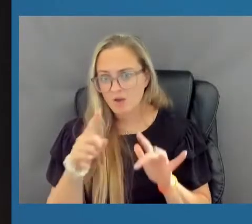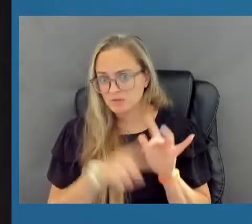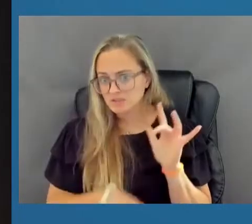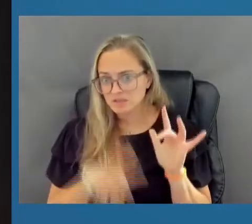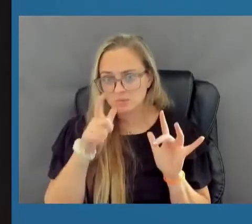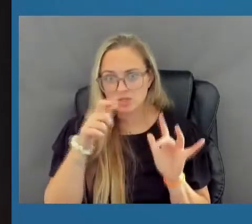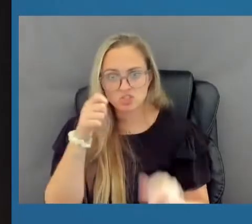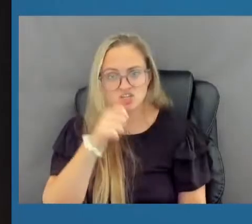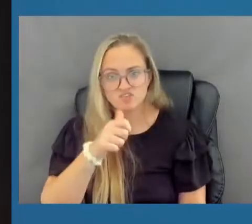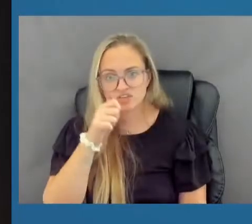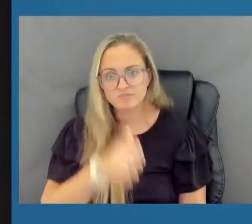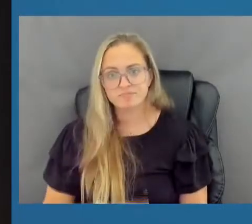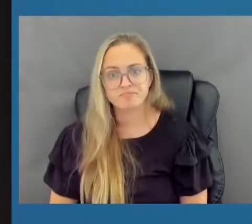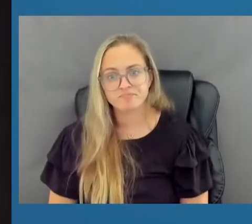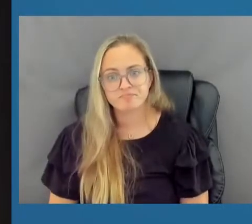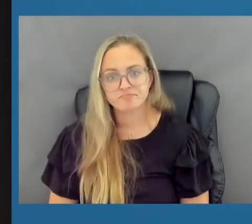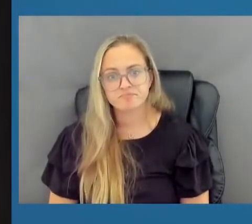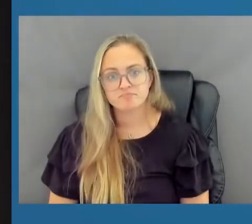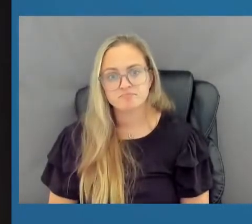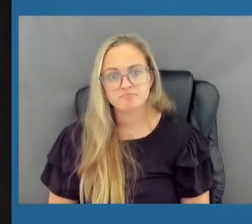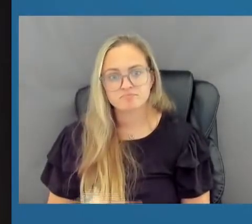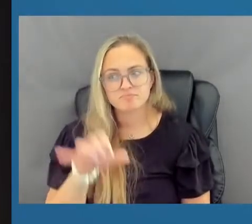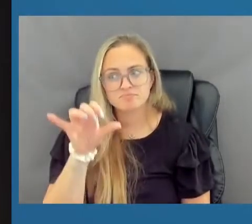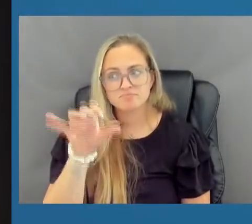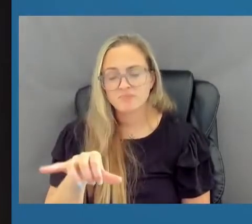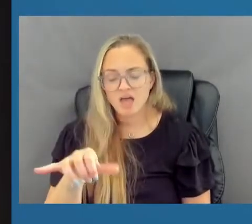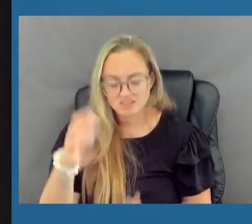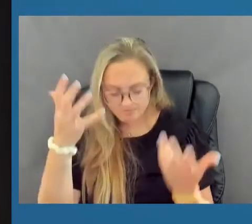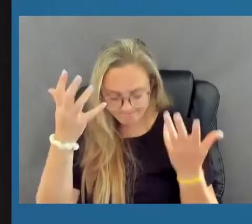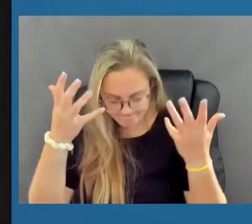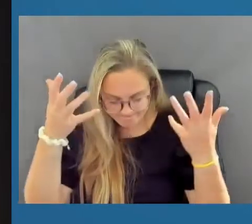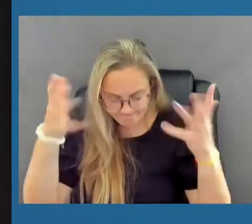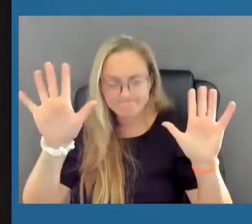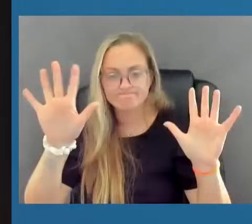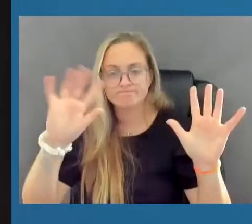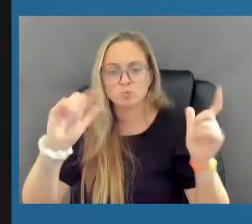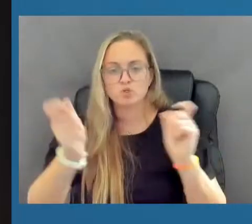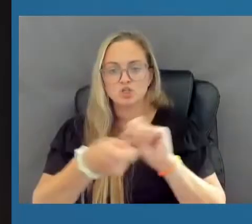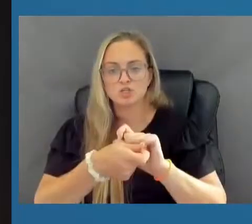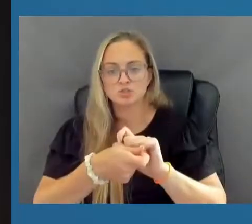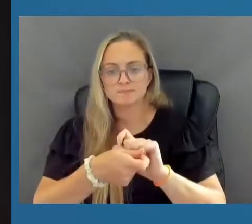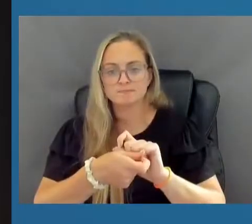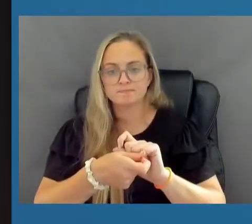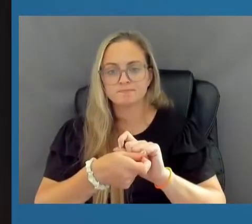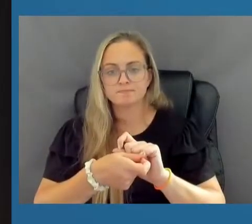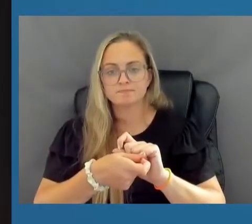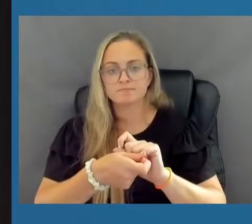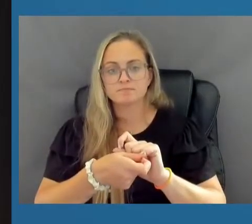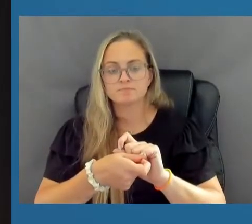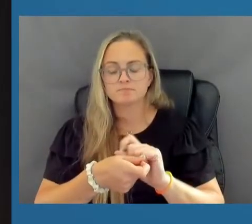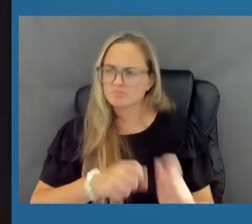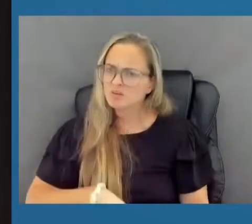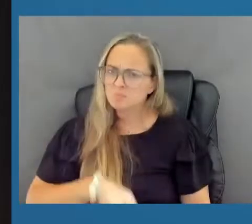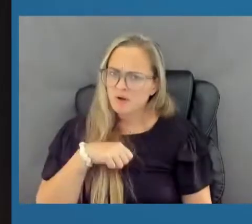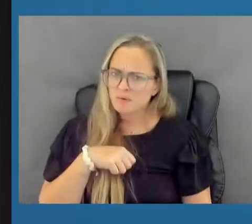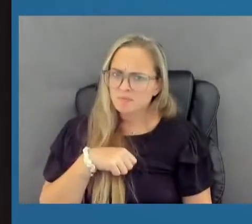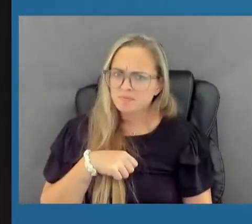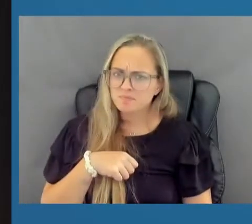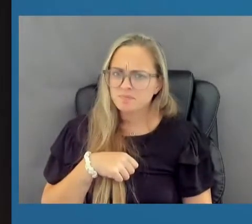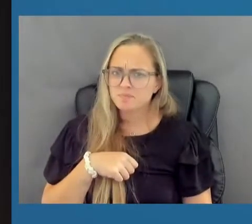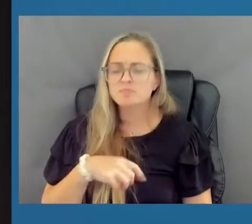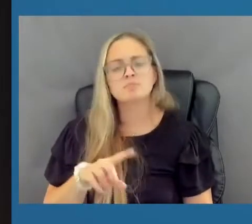day. That's what's no longer gone because we changed that. That makes me so proud. But